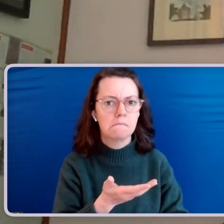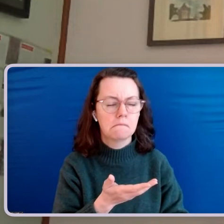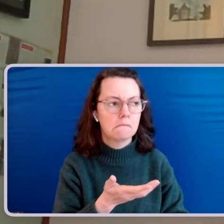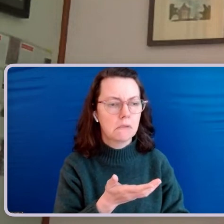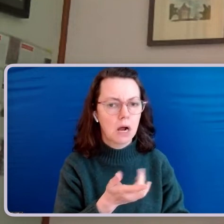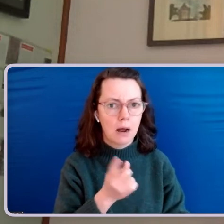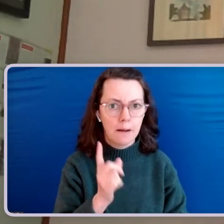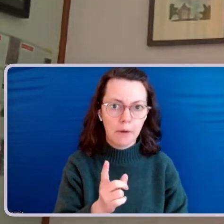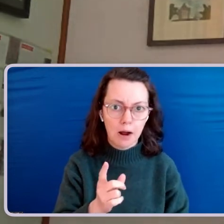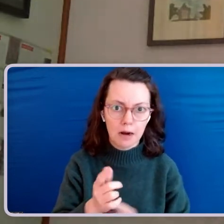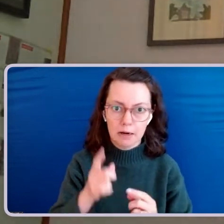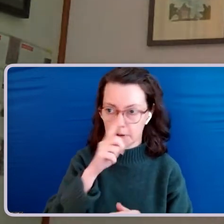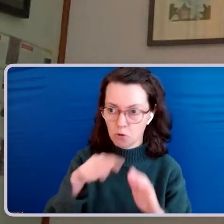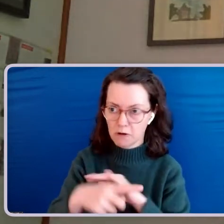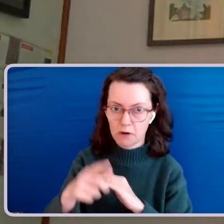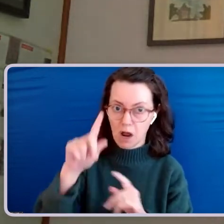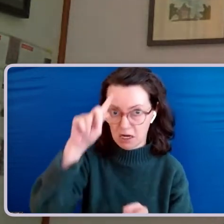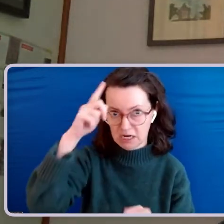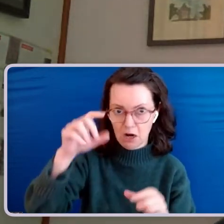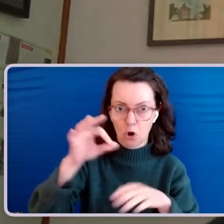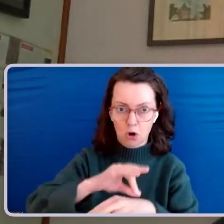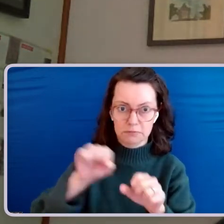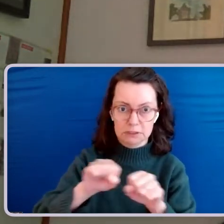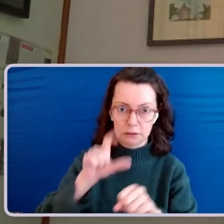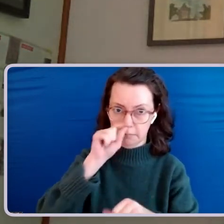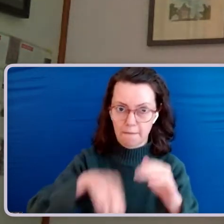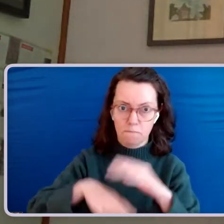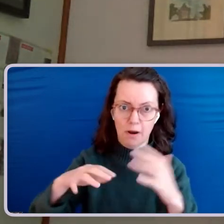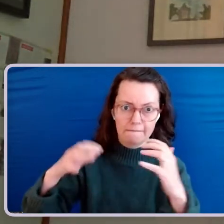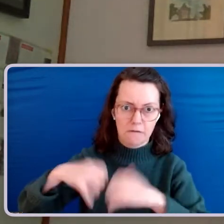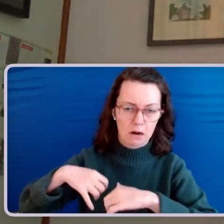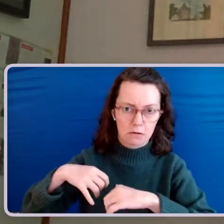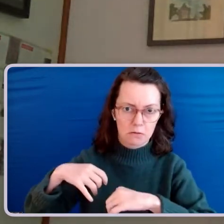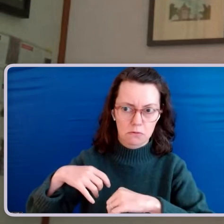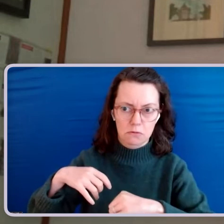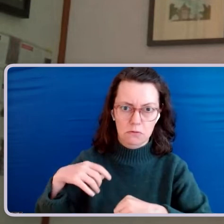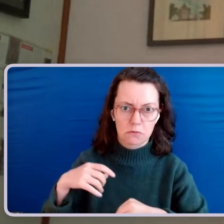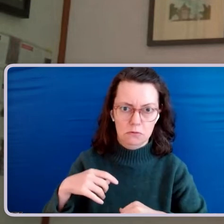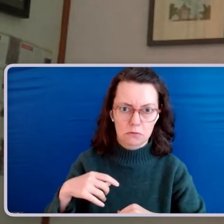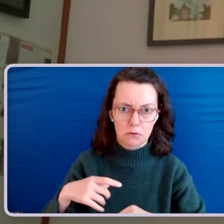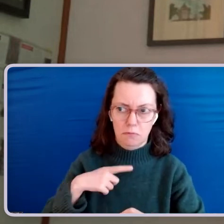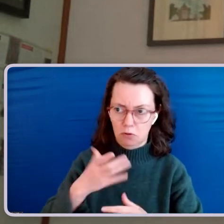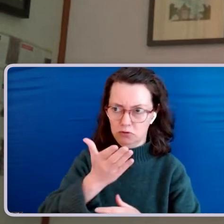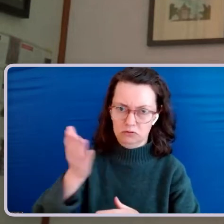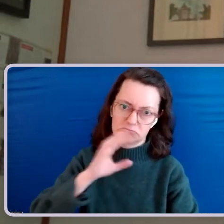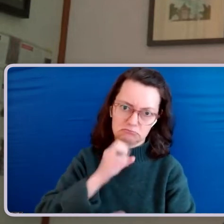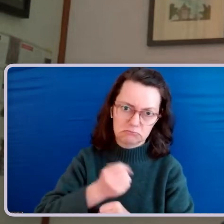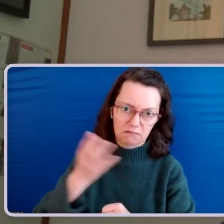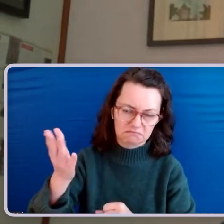up to their ability because of certain structural